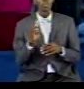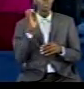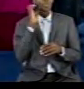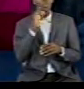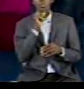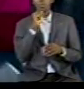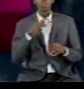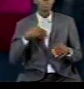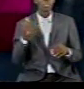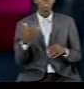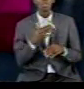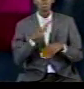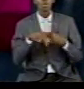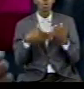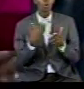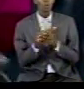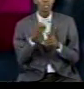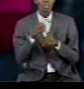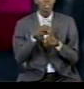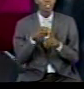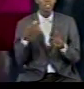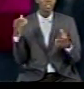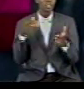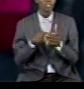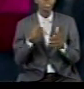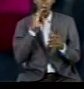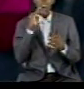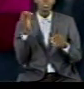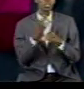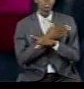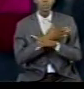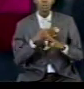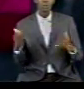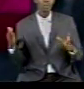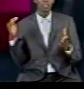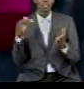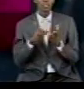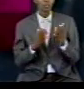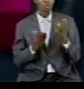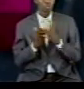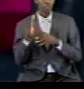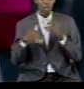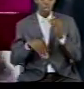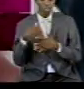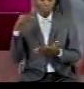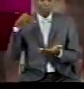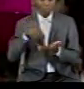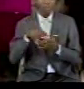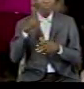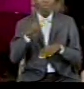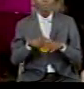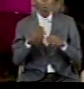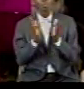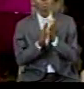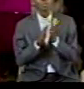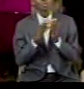inside my private part, I did not see it again till now. I did not scratch my body throughout today in the mighty name of Jesus.